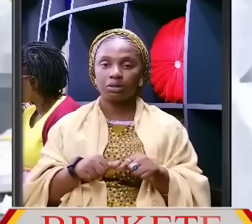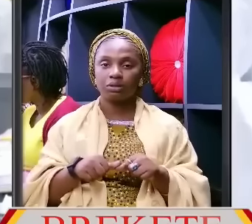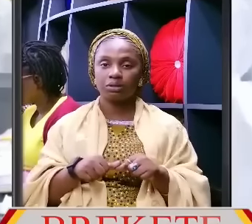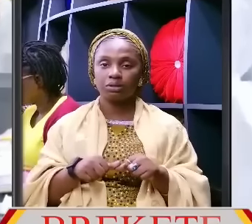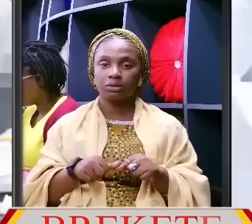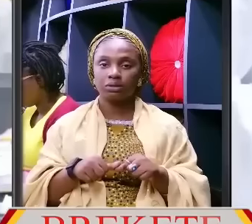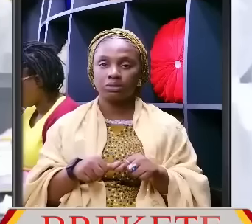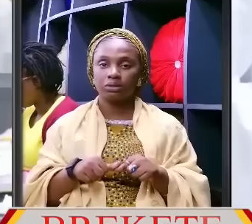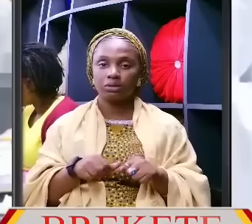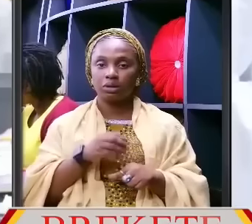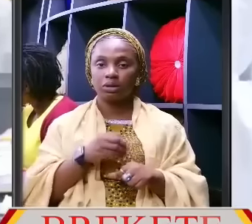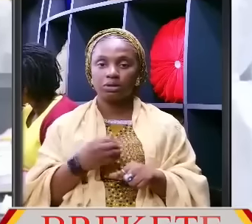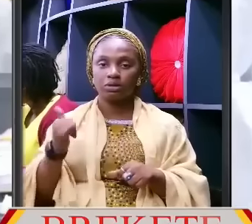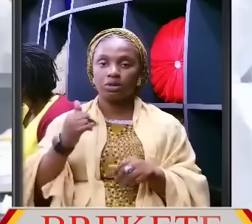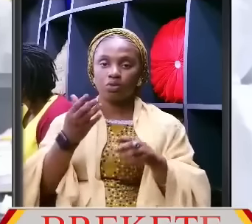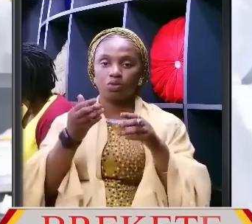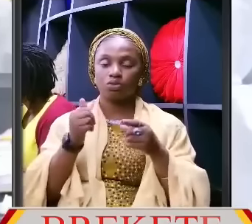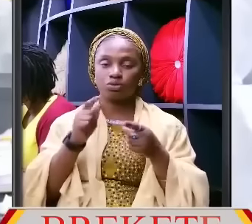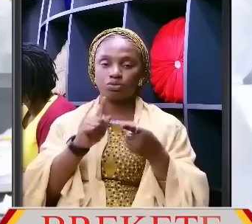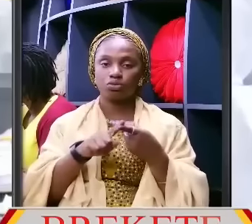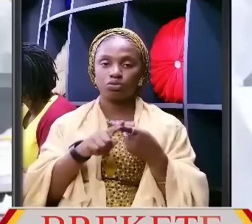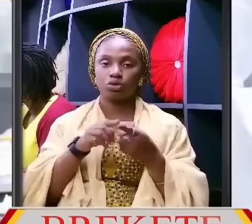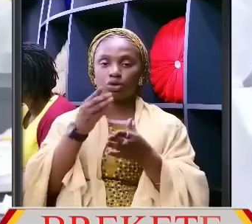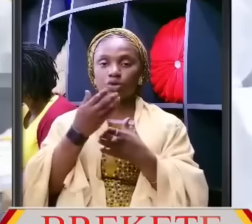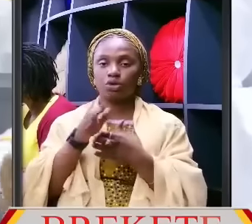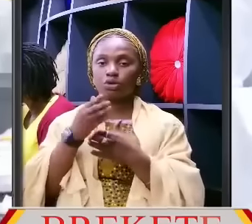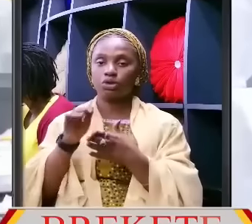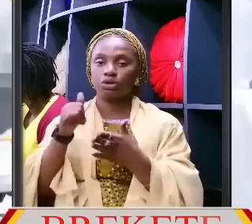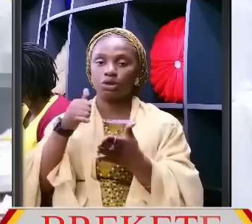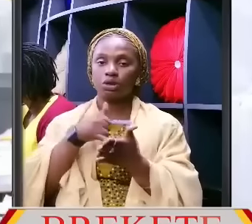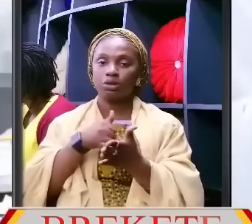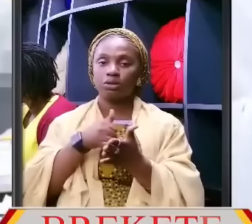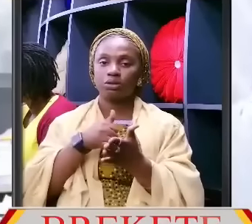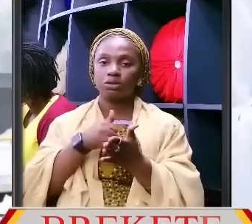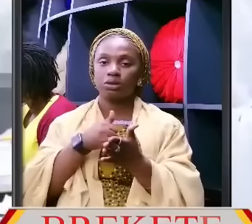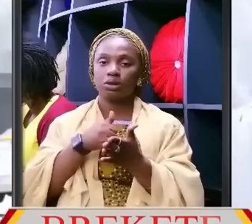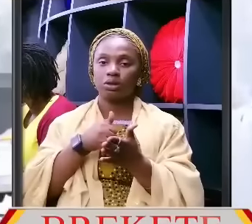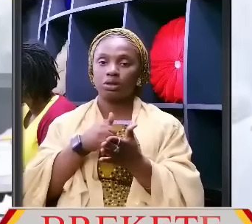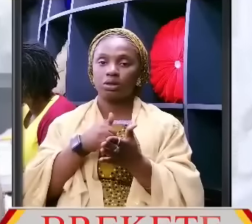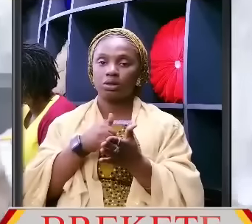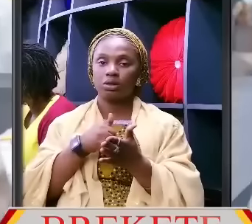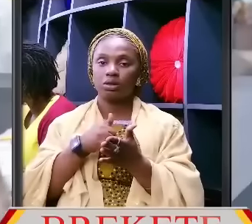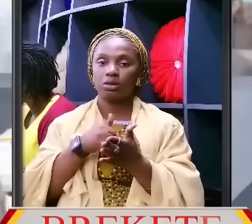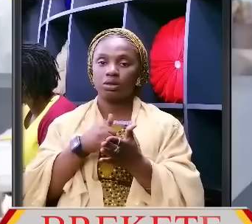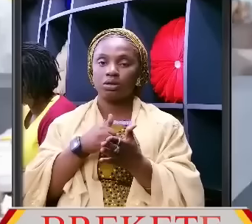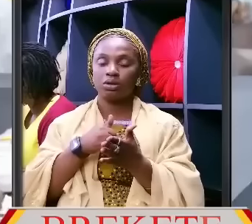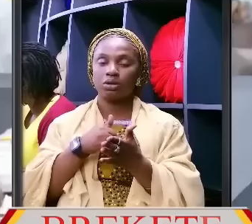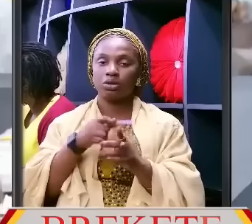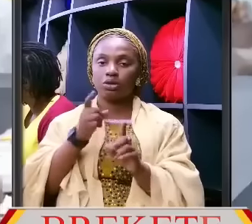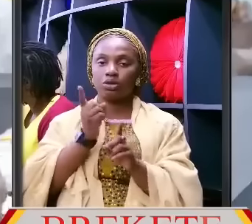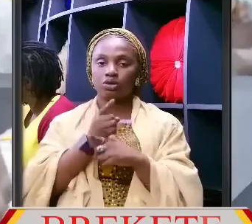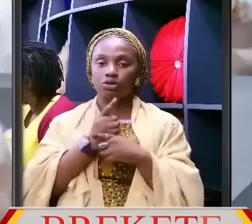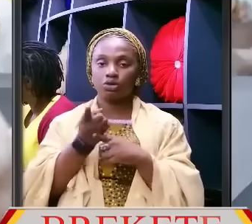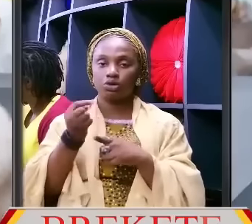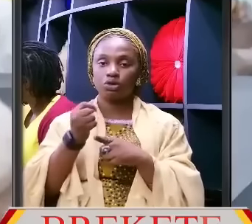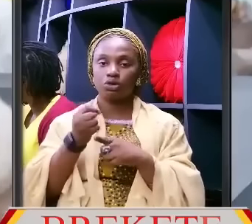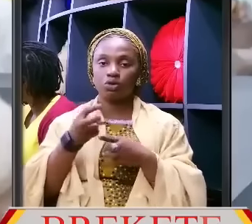Sharia. So, honestly, so that there will be no problem. Honestly, so you only need go ahead as Islam.